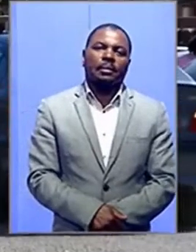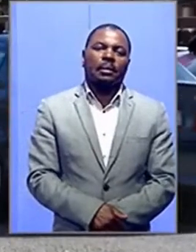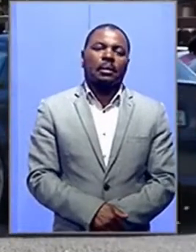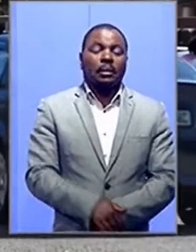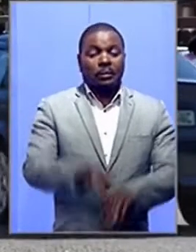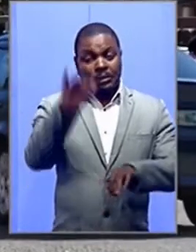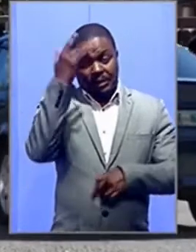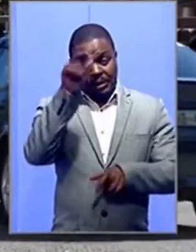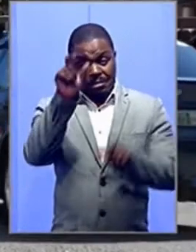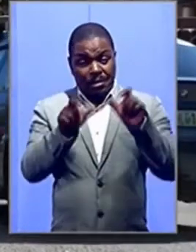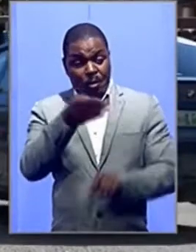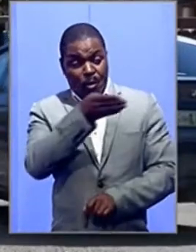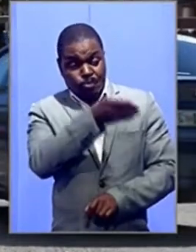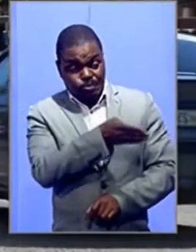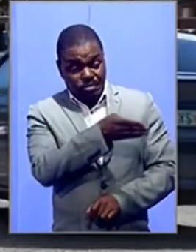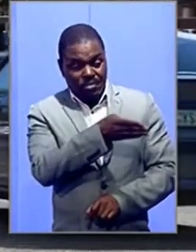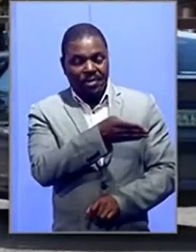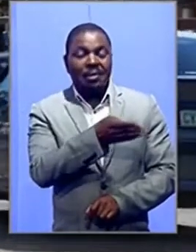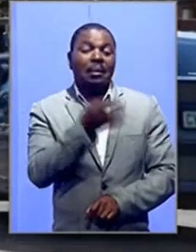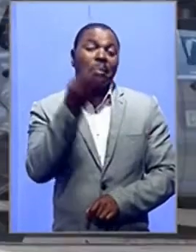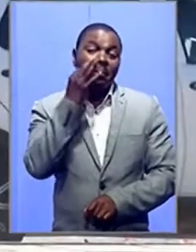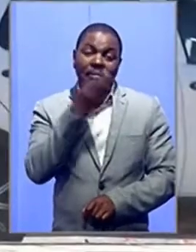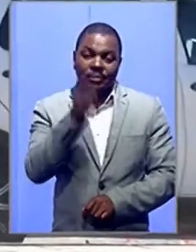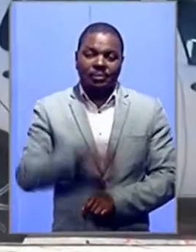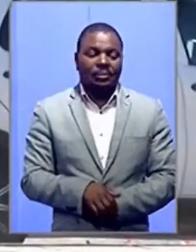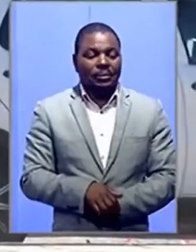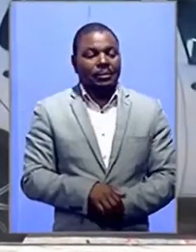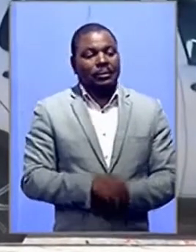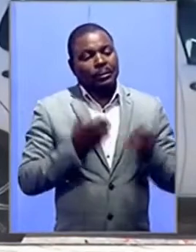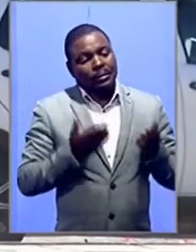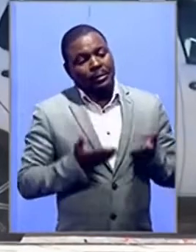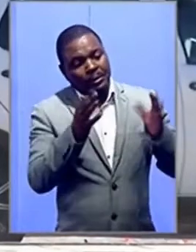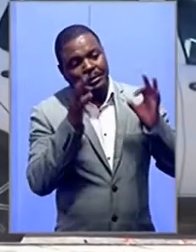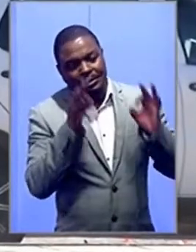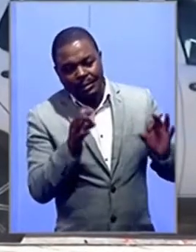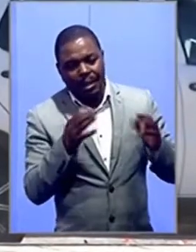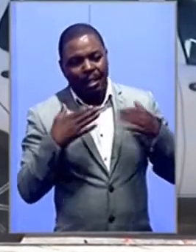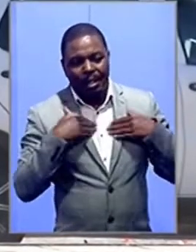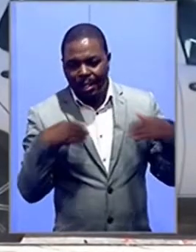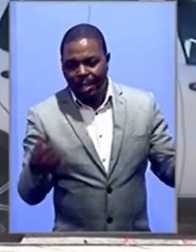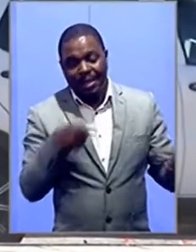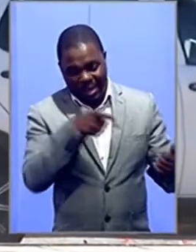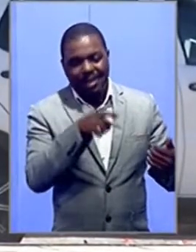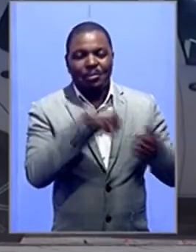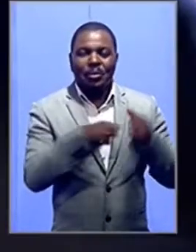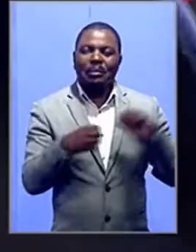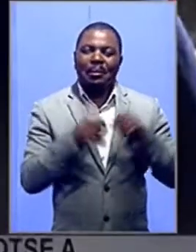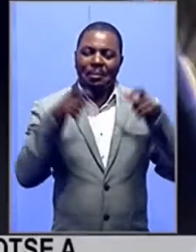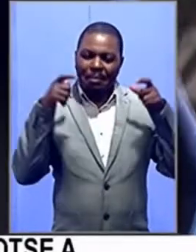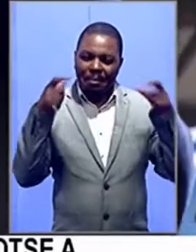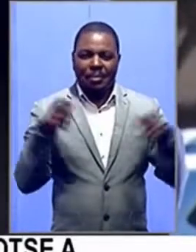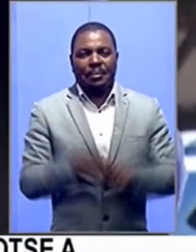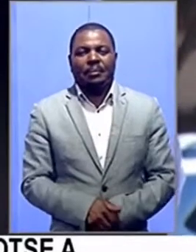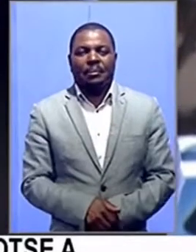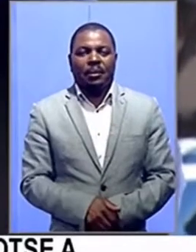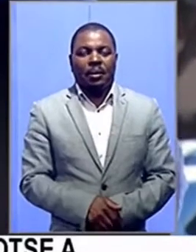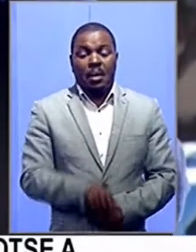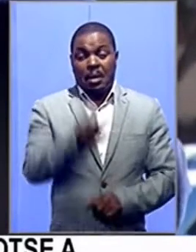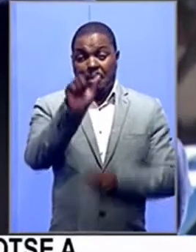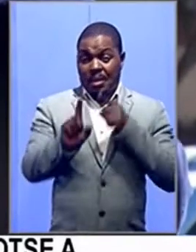bakudi sepetleleng sena ba re tlhokeho ya ditshebeletso tsa bophelo bo botle ke ngongorega e kgolo.